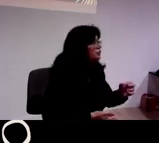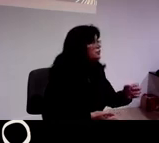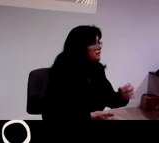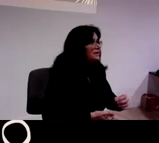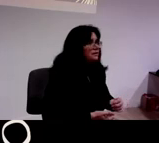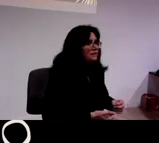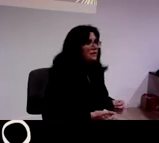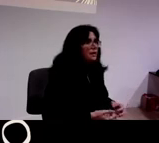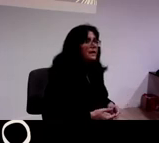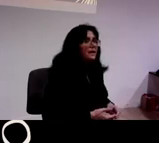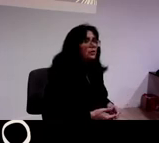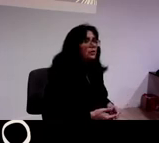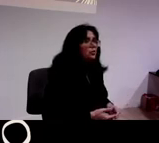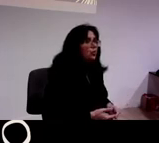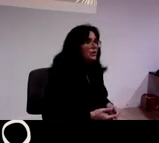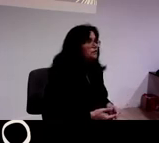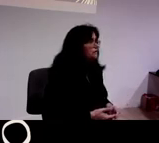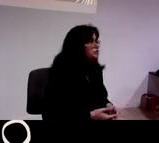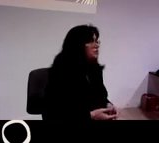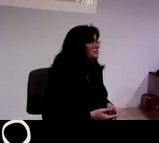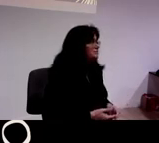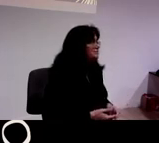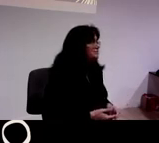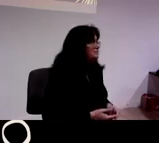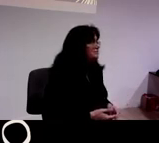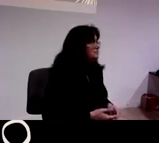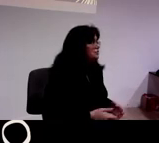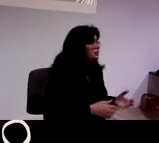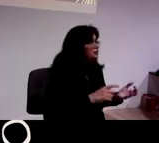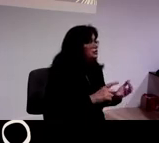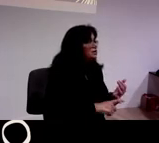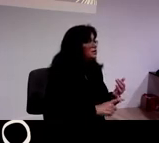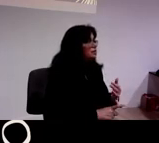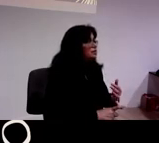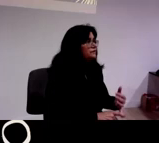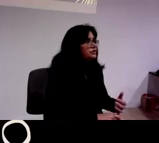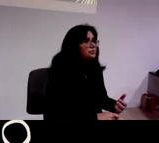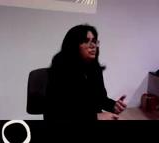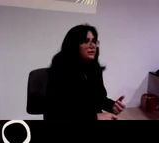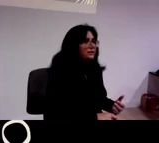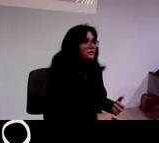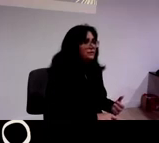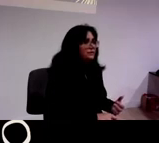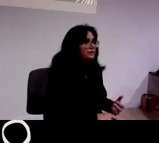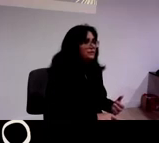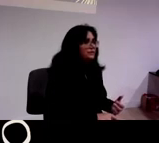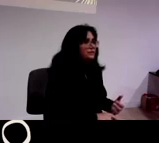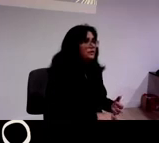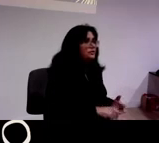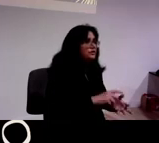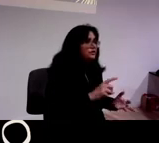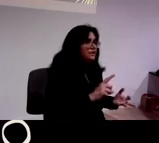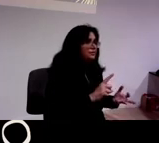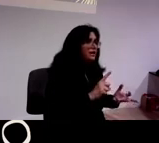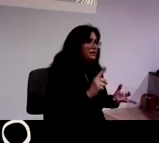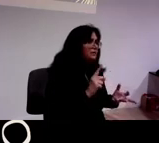And do you think about when you're fishing? So do you think about when the fish are spawning?